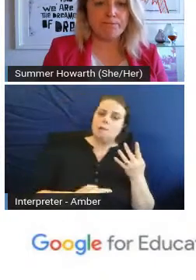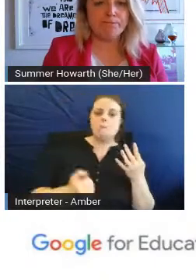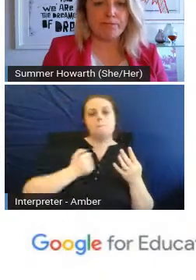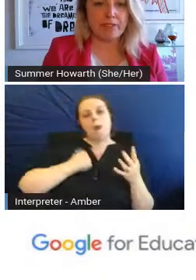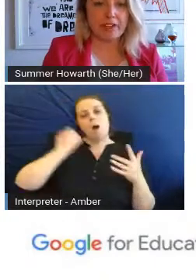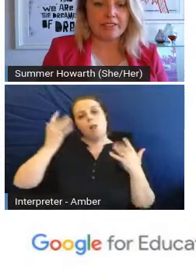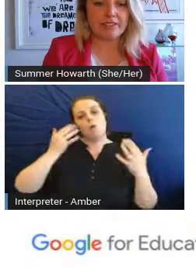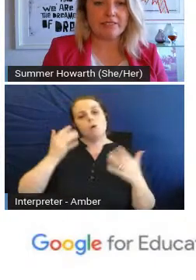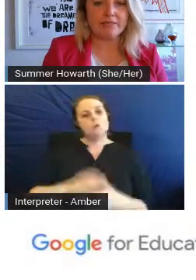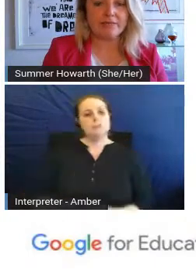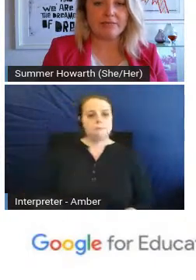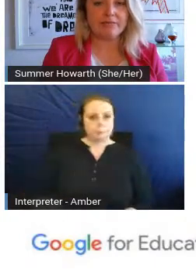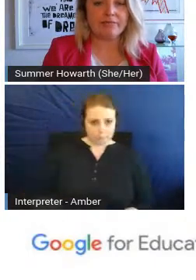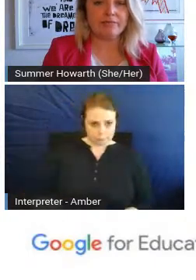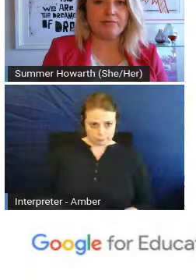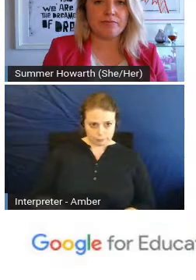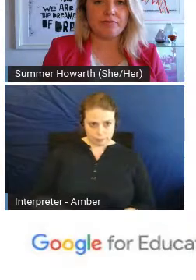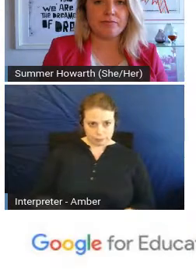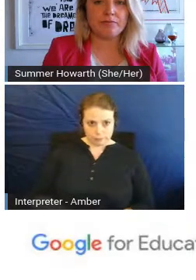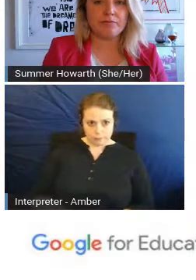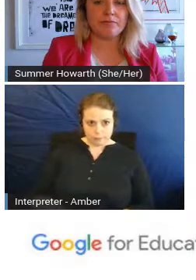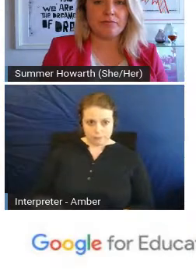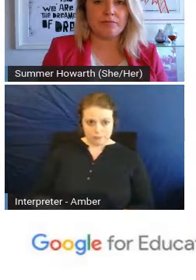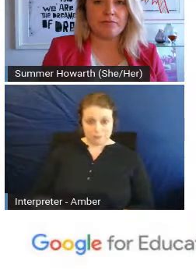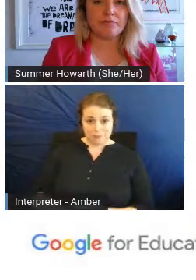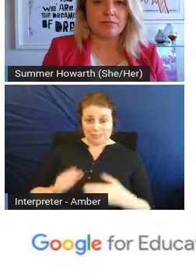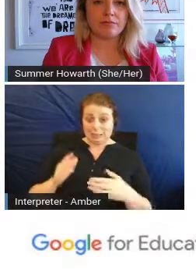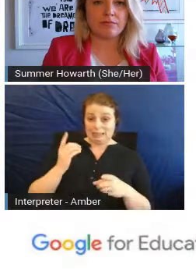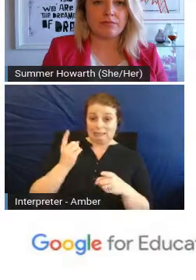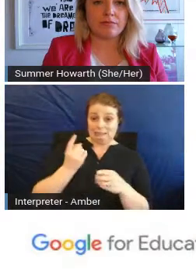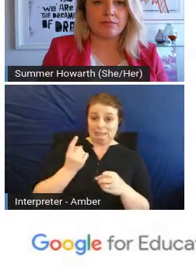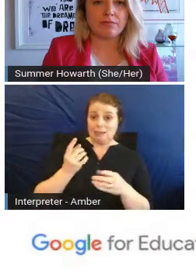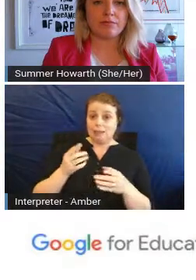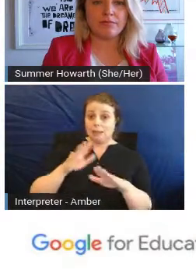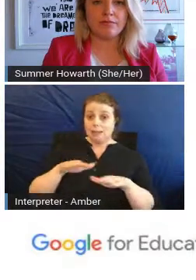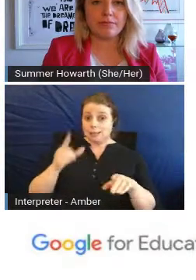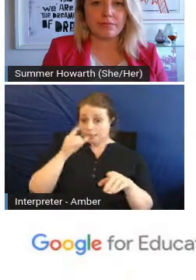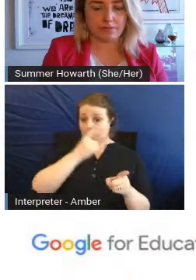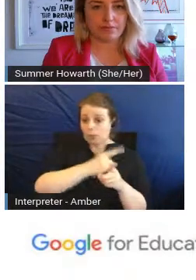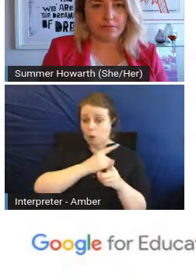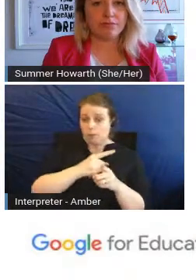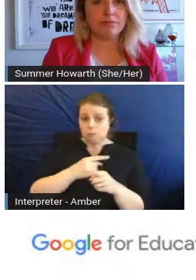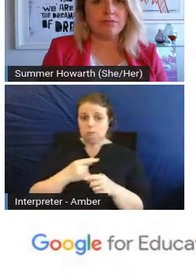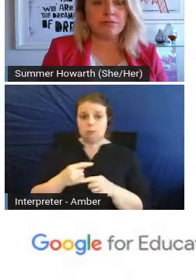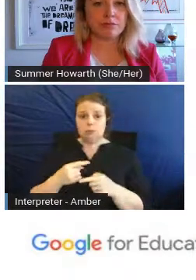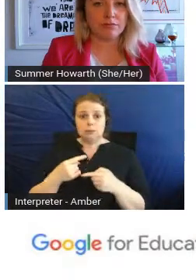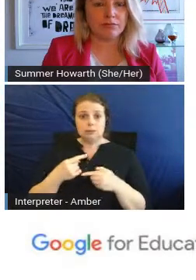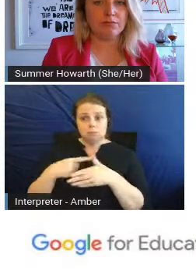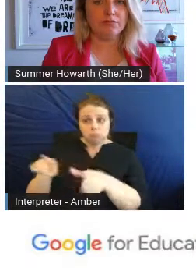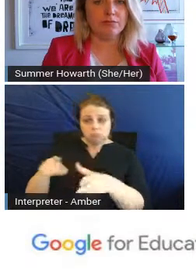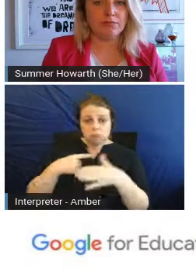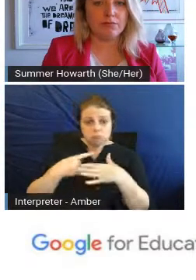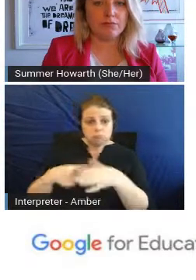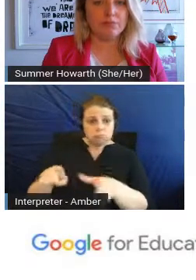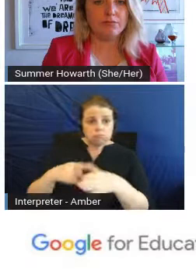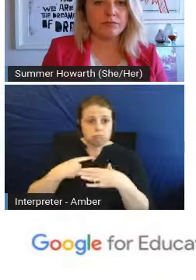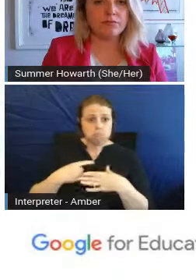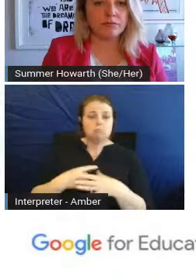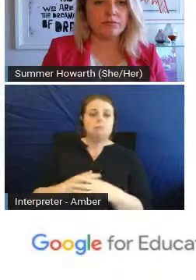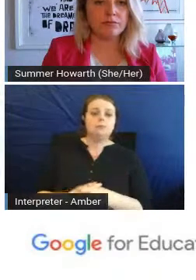thoughts. And be able to get kids to comment back and forth just using a simple Google Doc. So just from the back end of